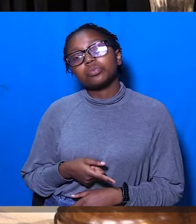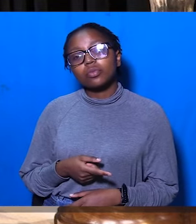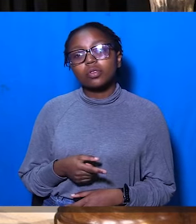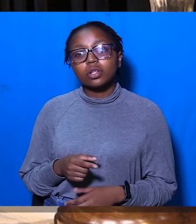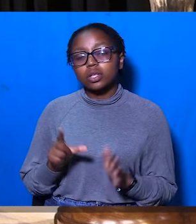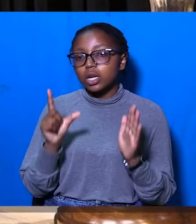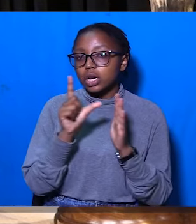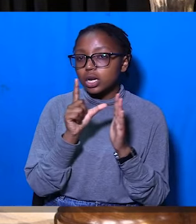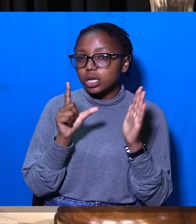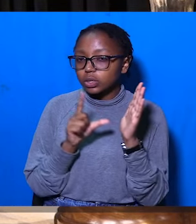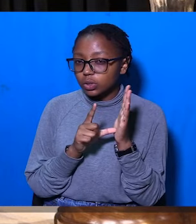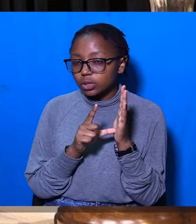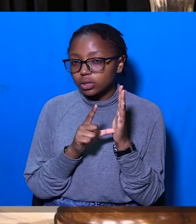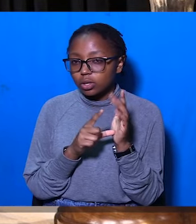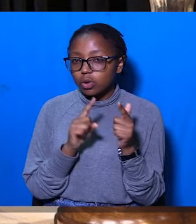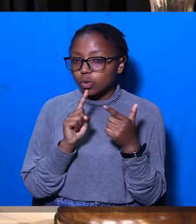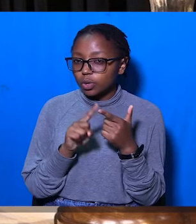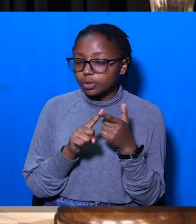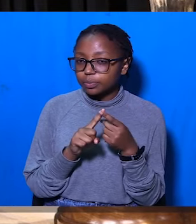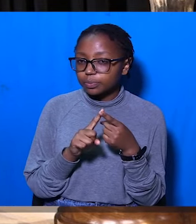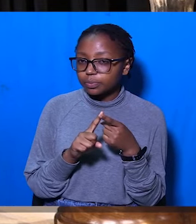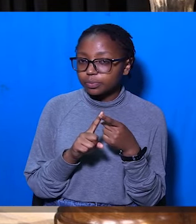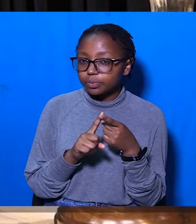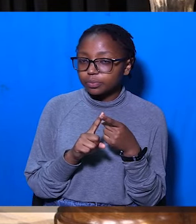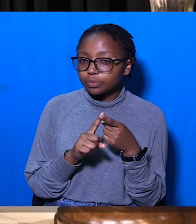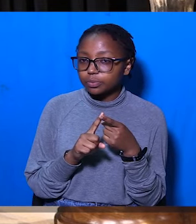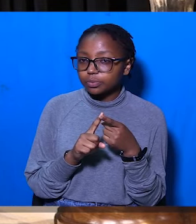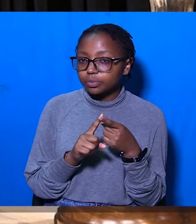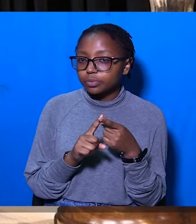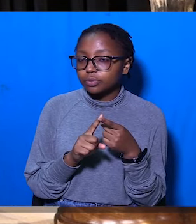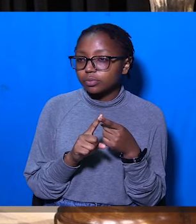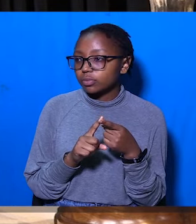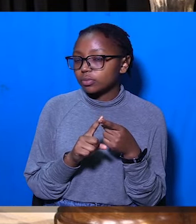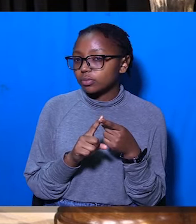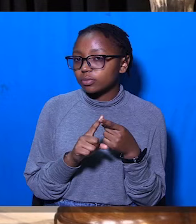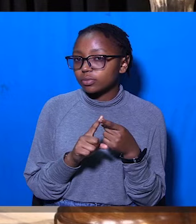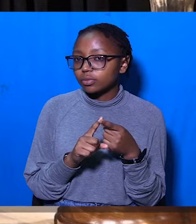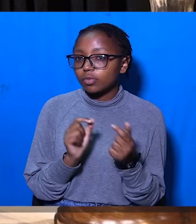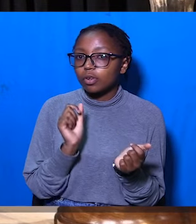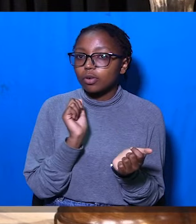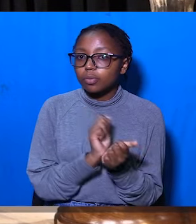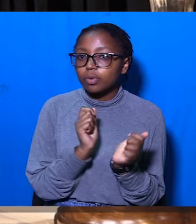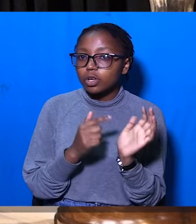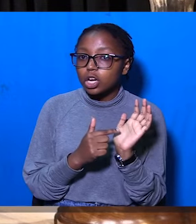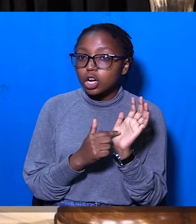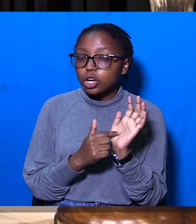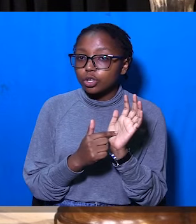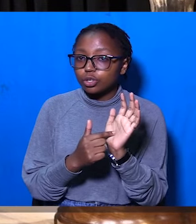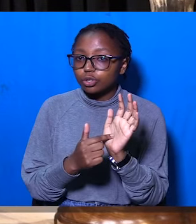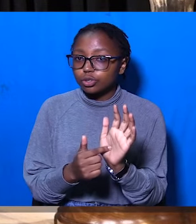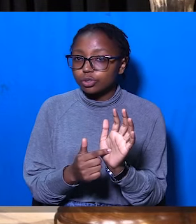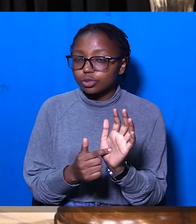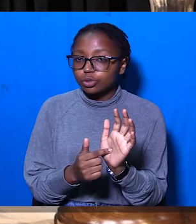take homes that I want to give you today. One, Paul in these portions of scripture reveals the mystery of the